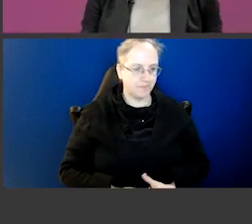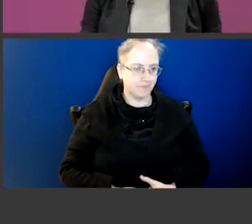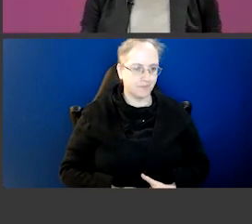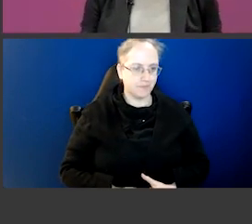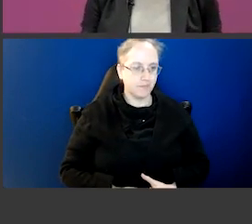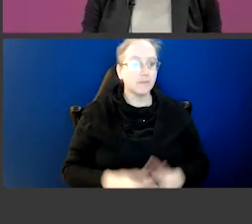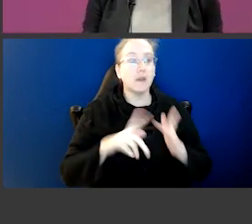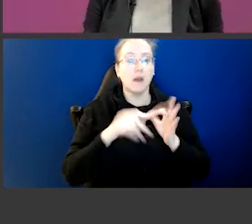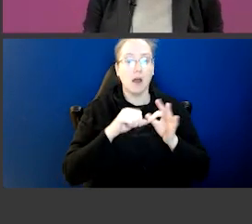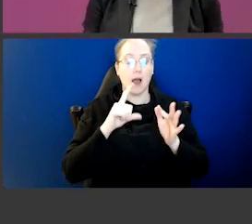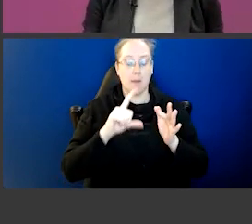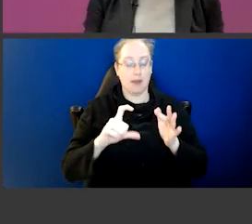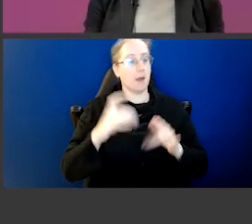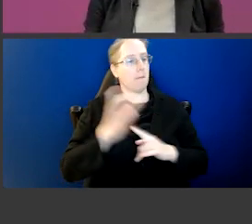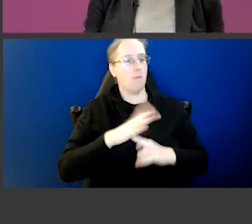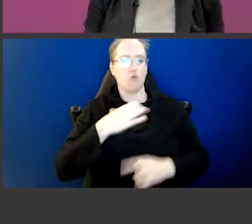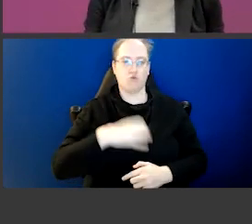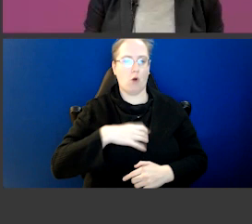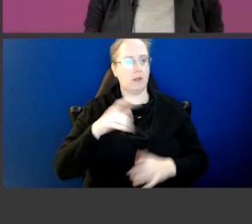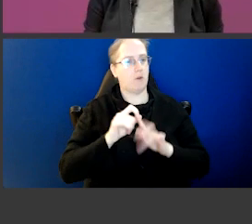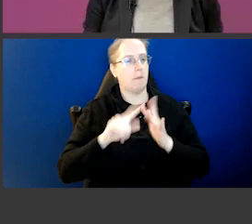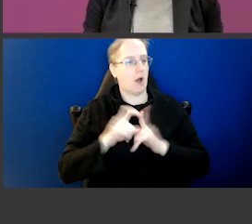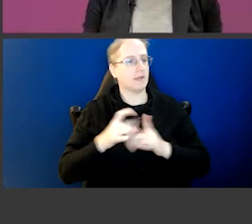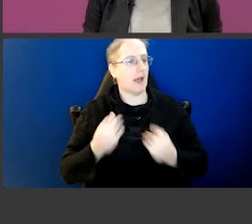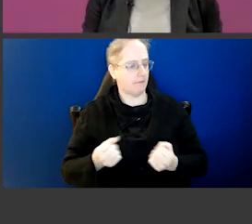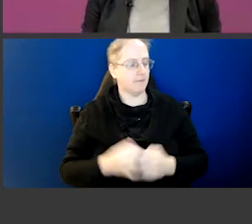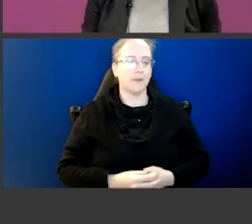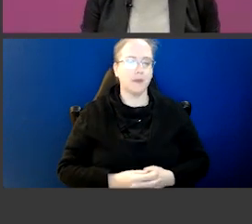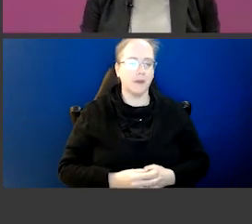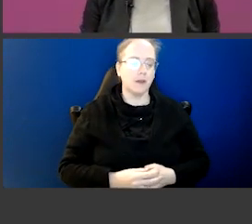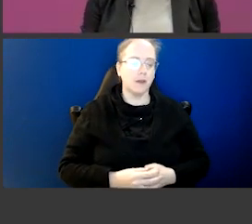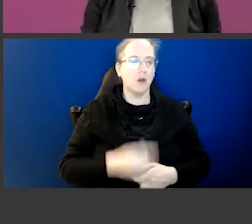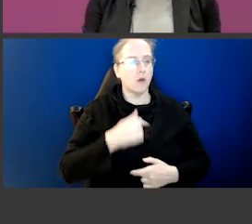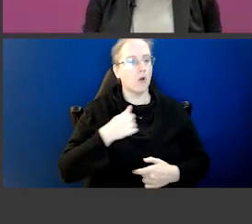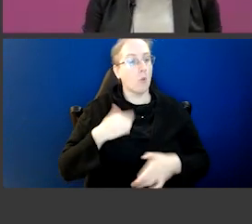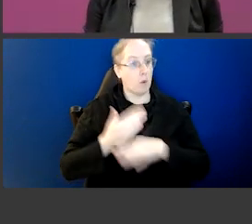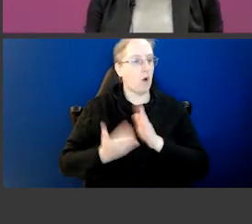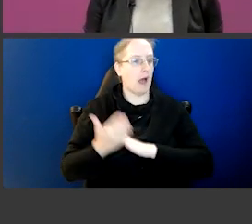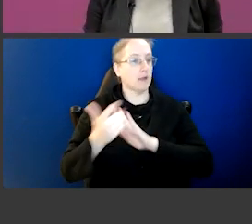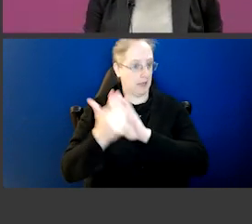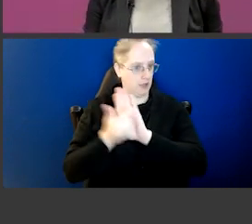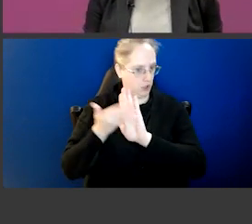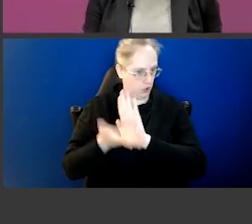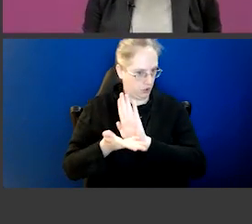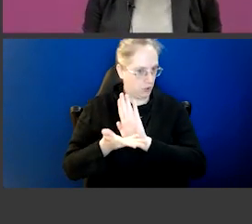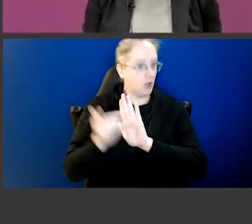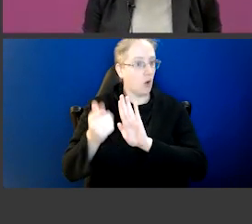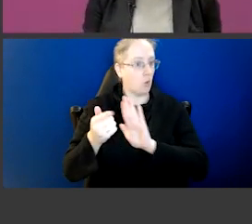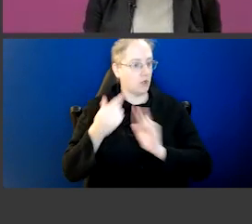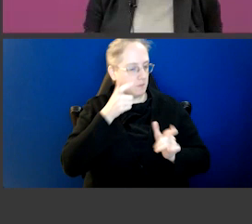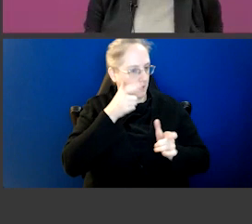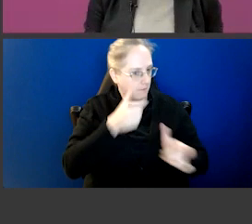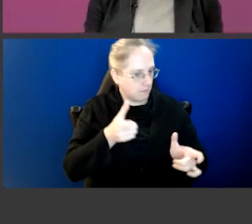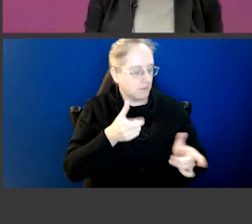IBAC plays a key role in the PID scheme. We operate under the legislation, which has been enforced in its